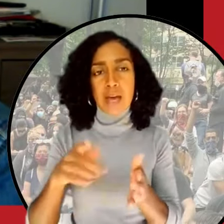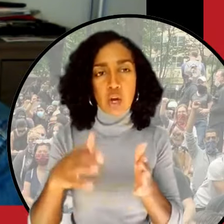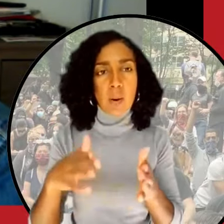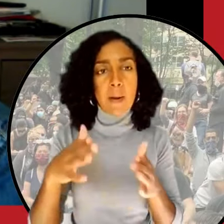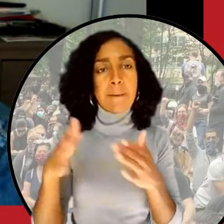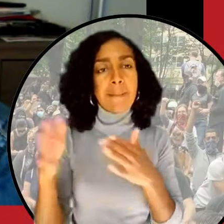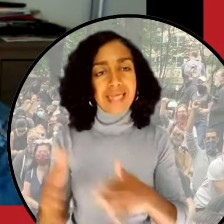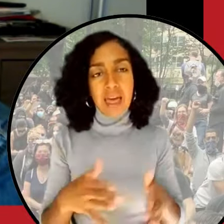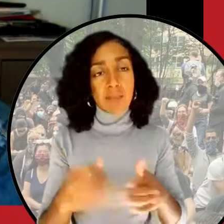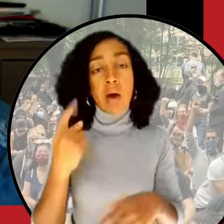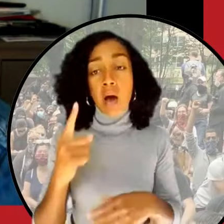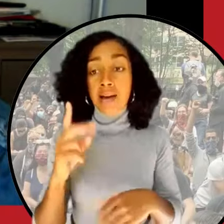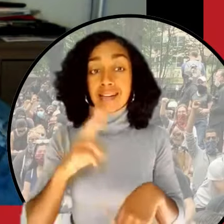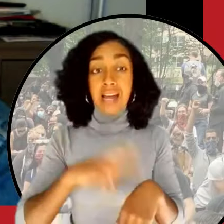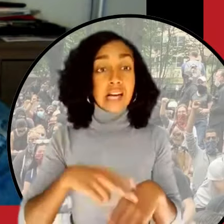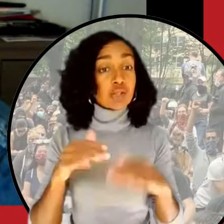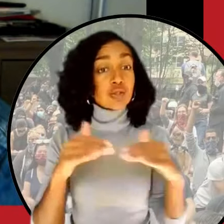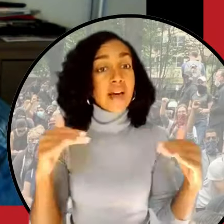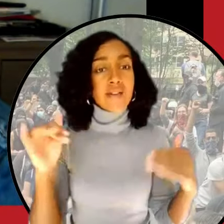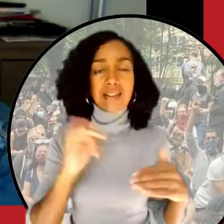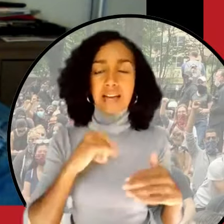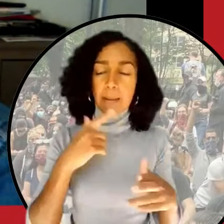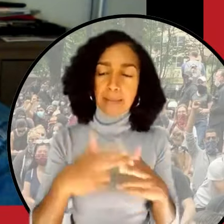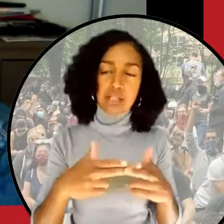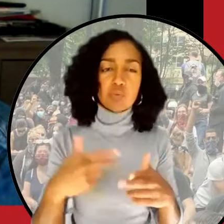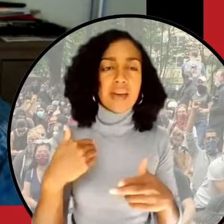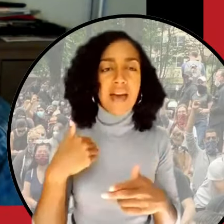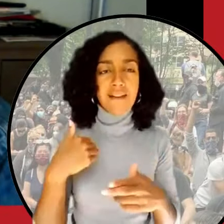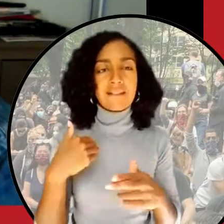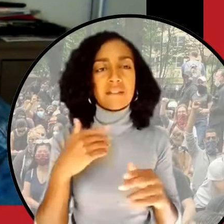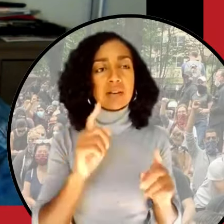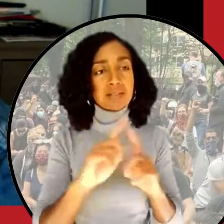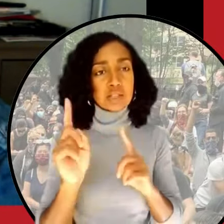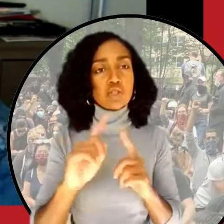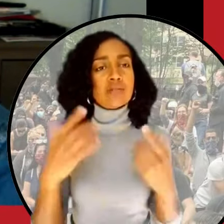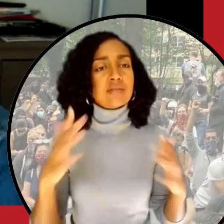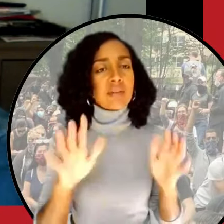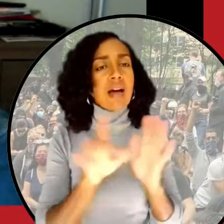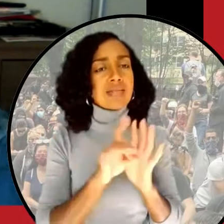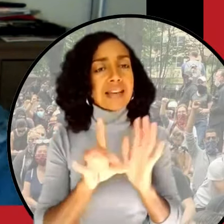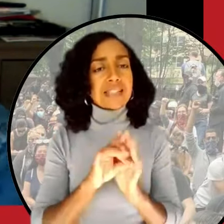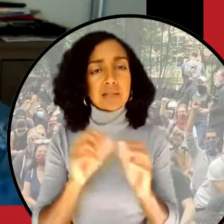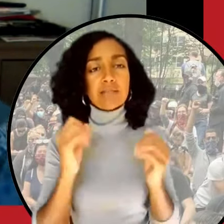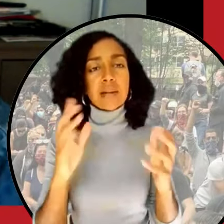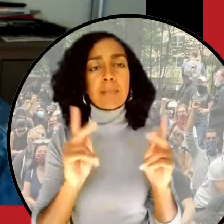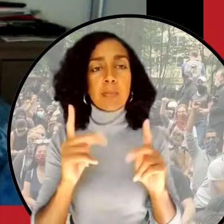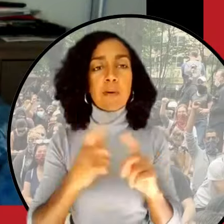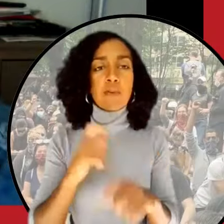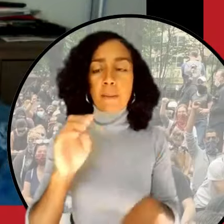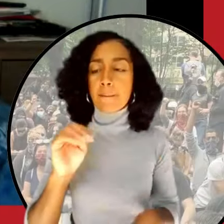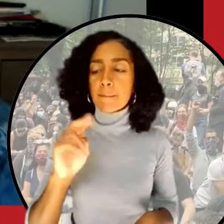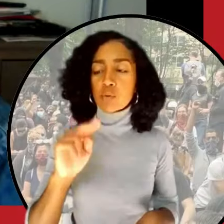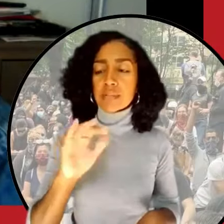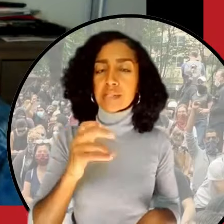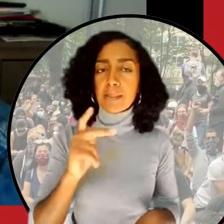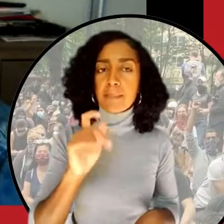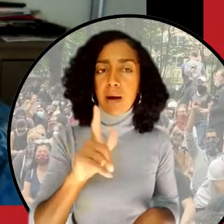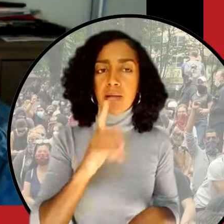we've got, like I said earlier, you know, we have elected a whole bunch of people from municipal on up to